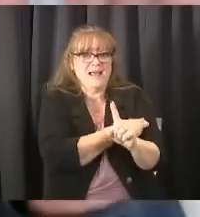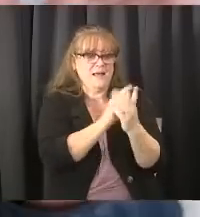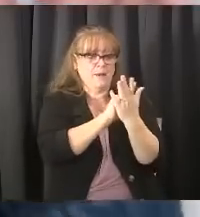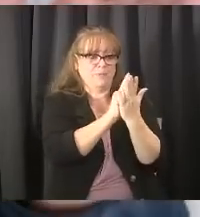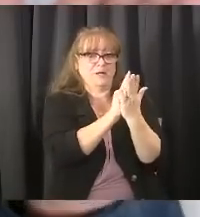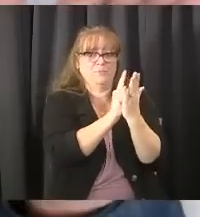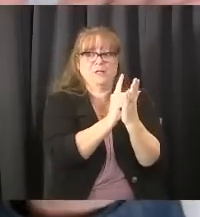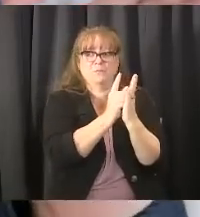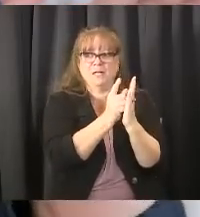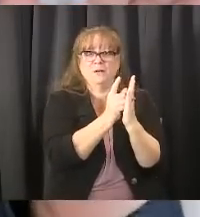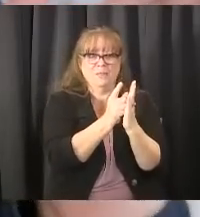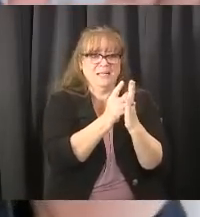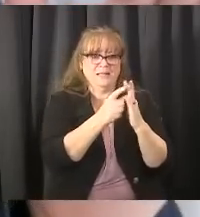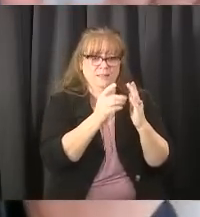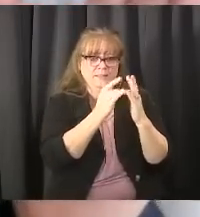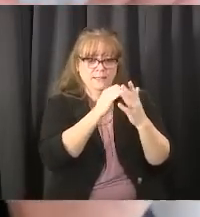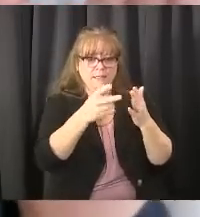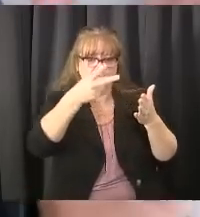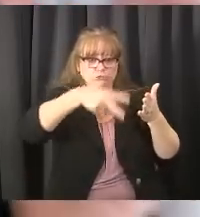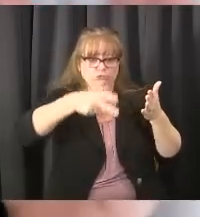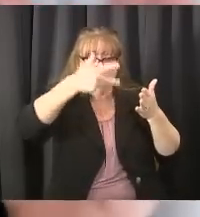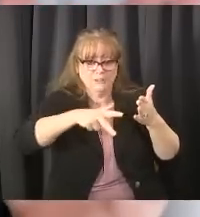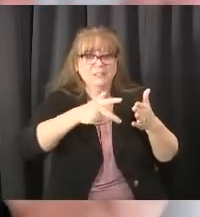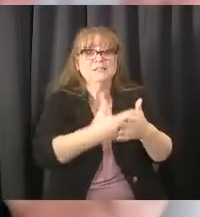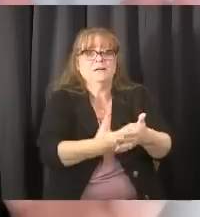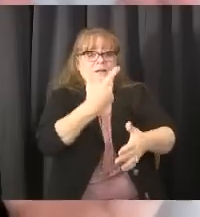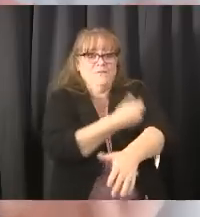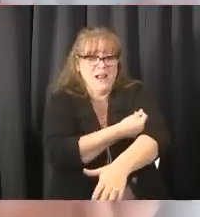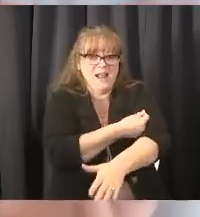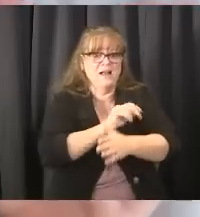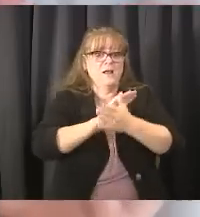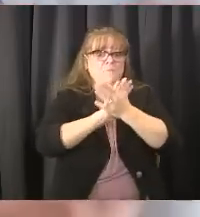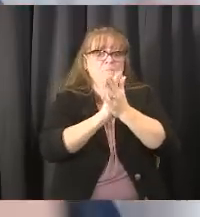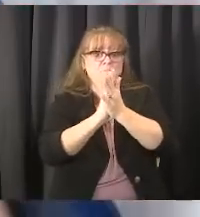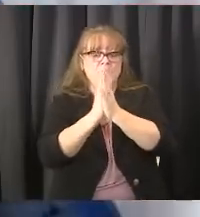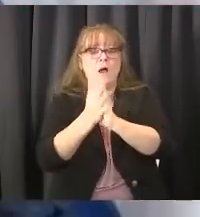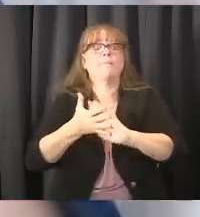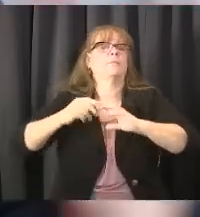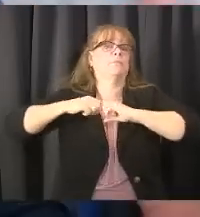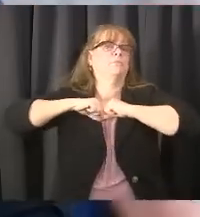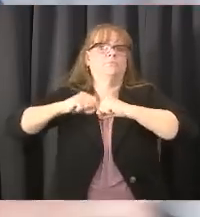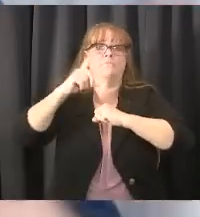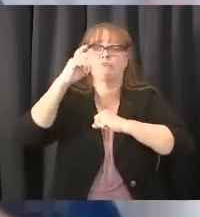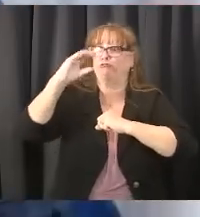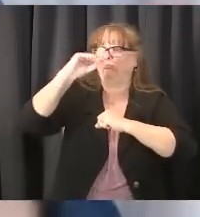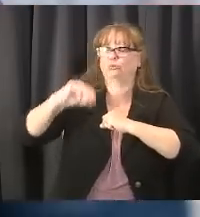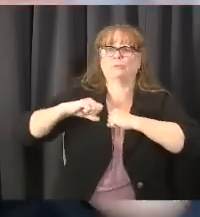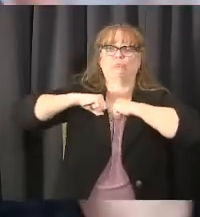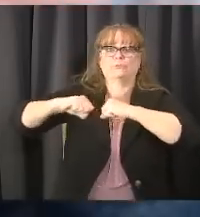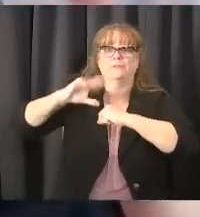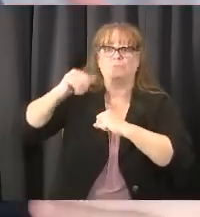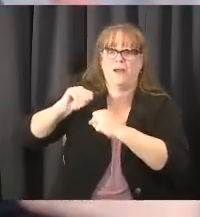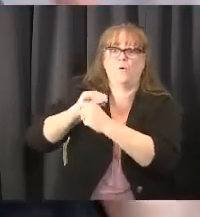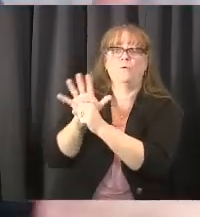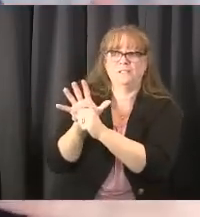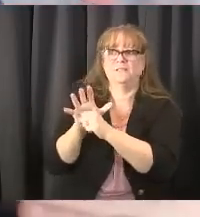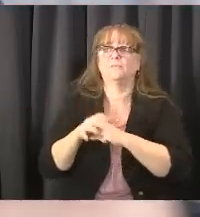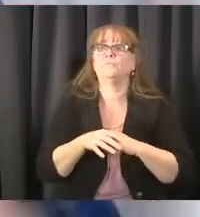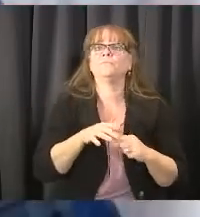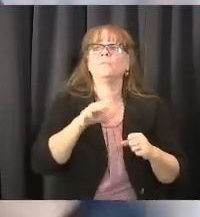established. And during that intermediate period between the first and second shot, the data shows there might be some